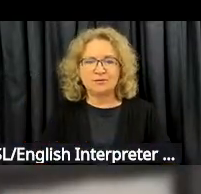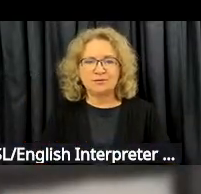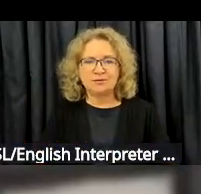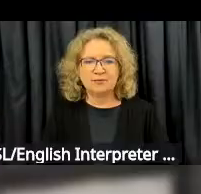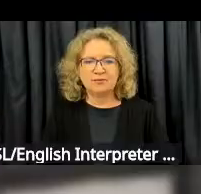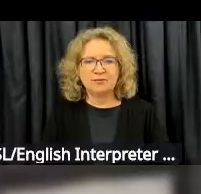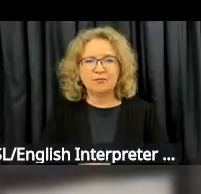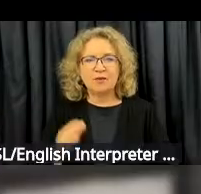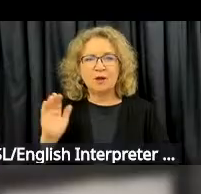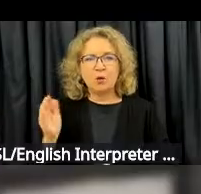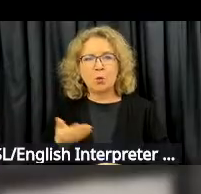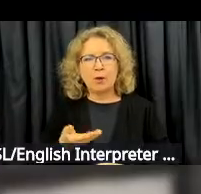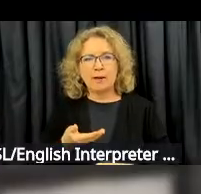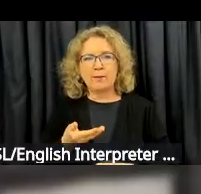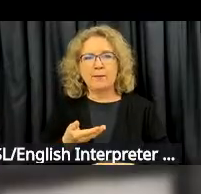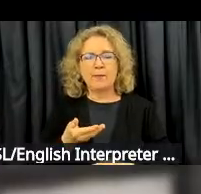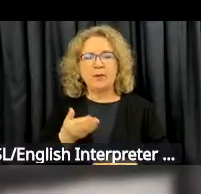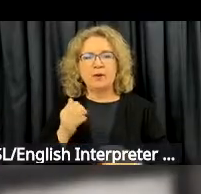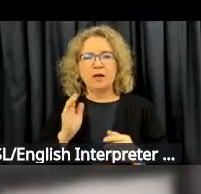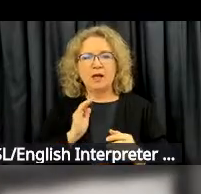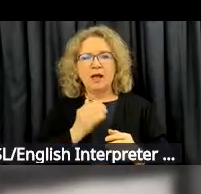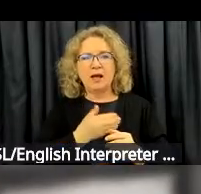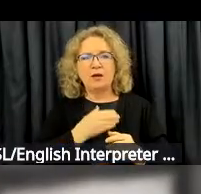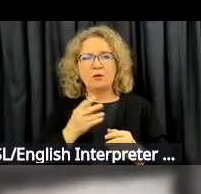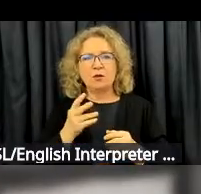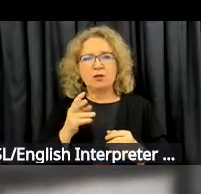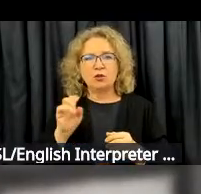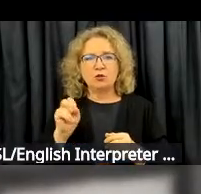Welcome to our joint